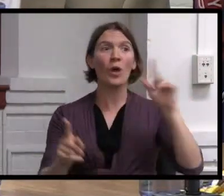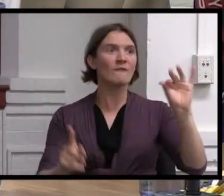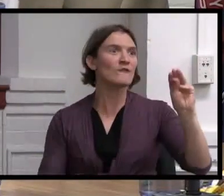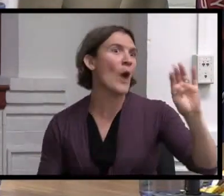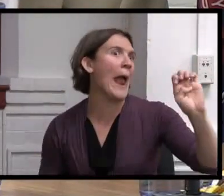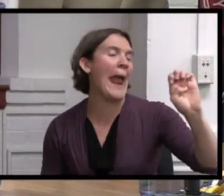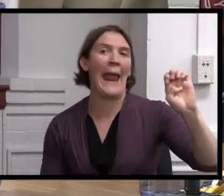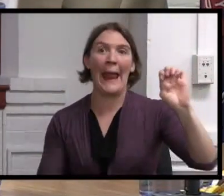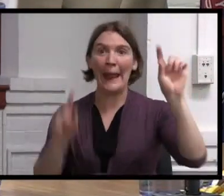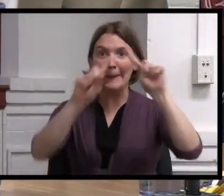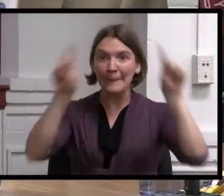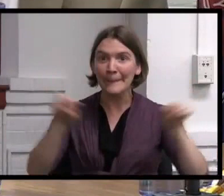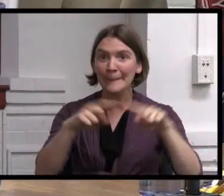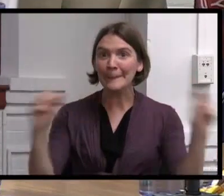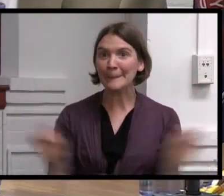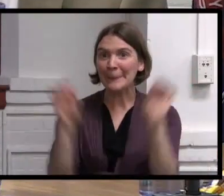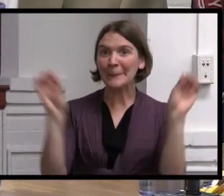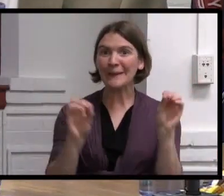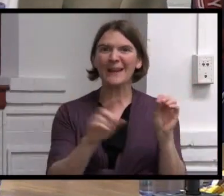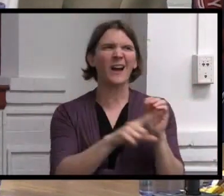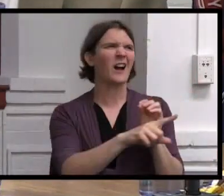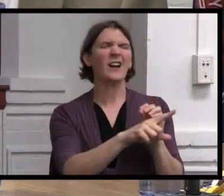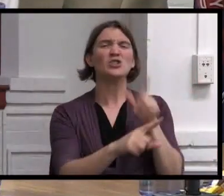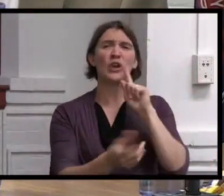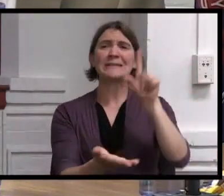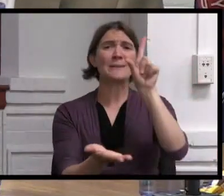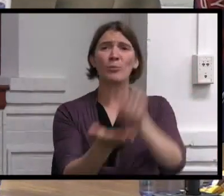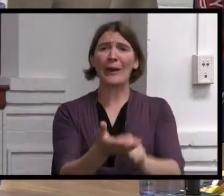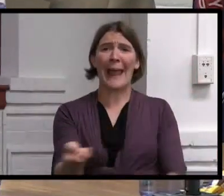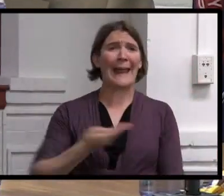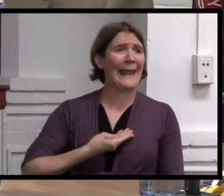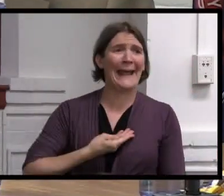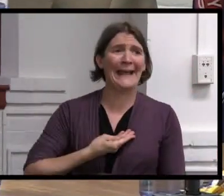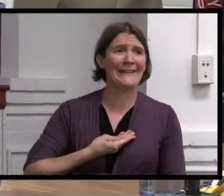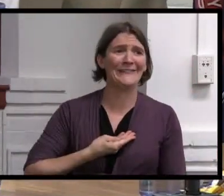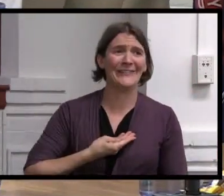framed. I think you might be promising a bit too much. That is.